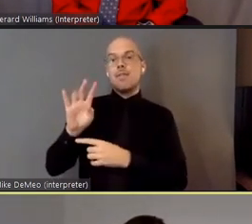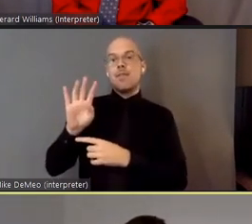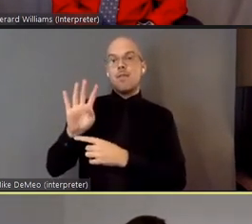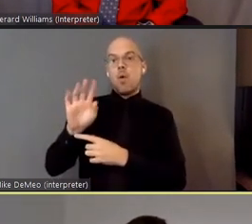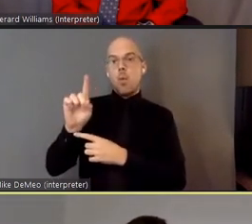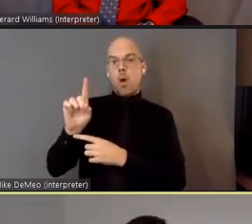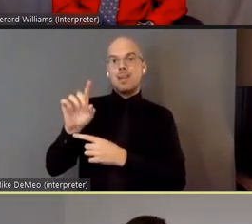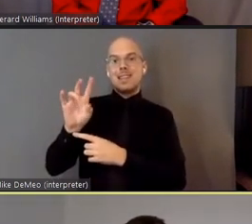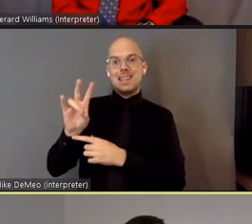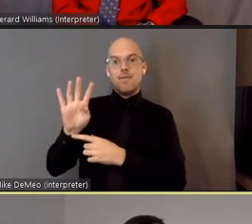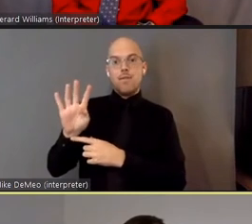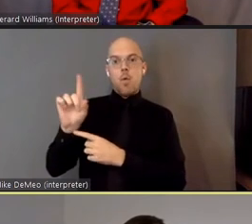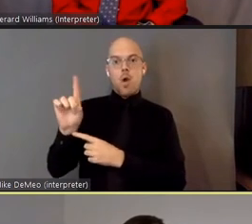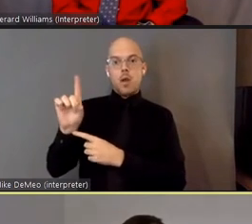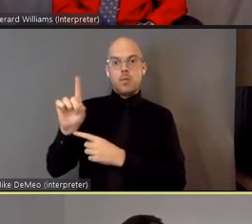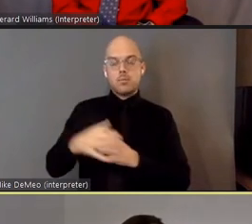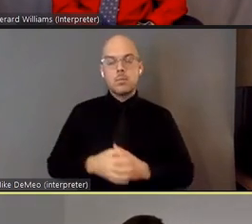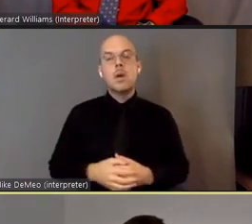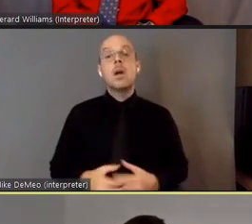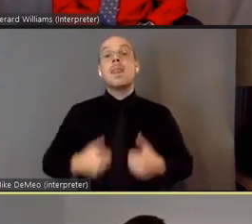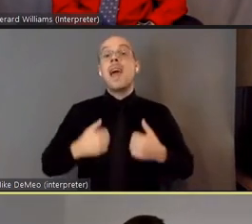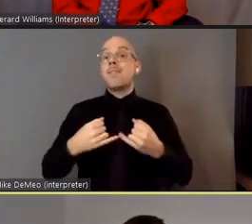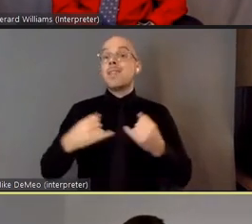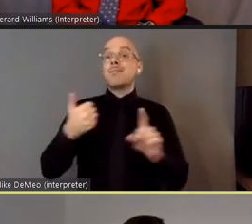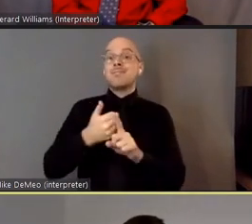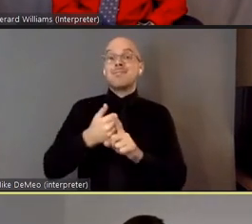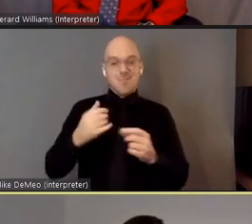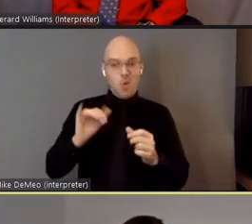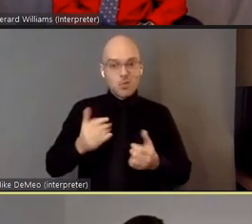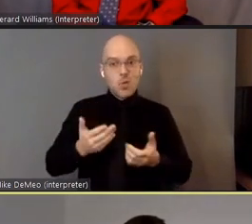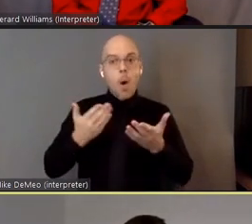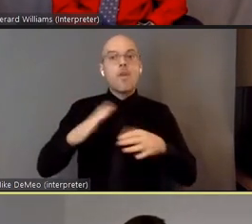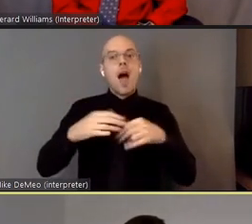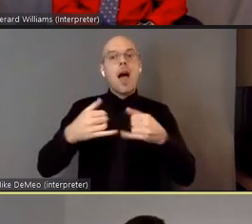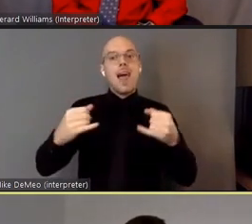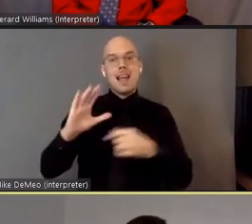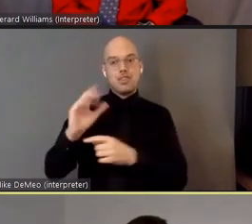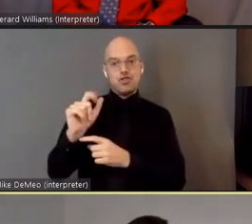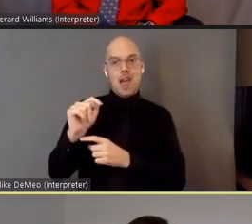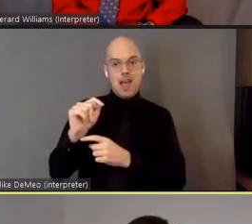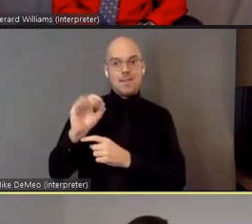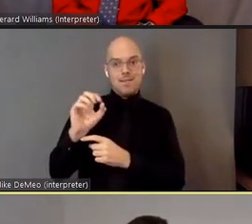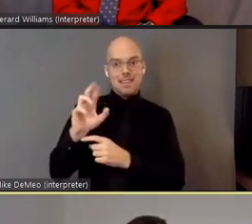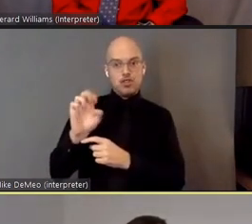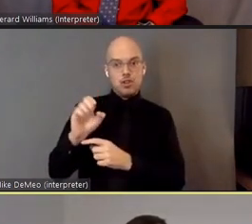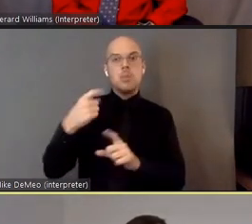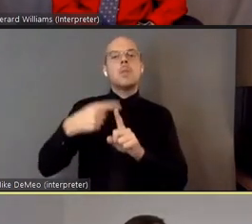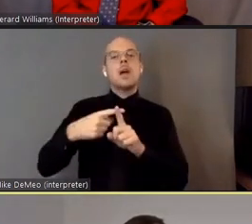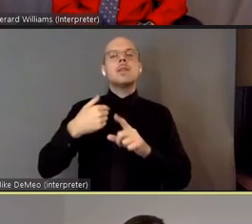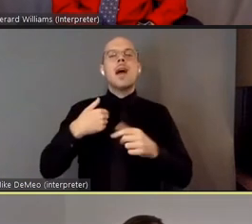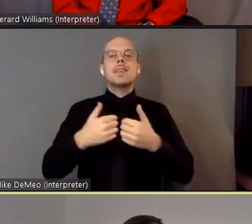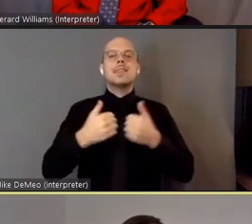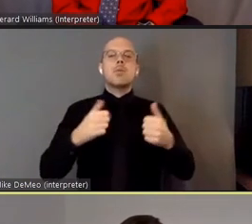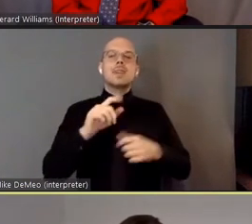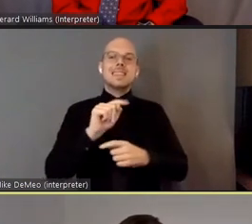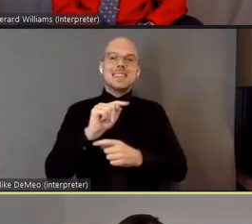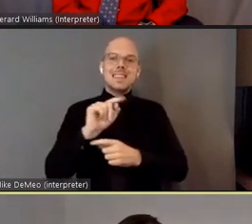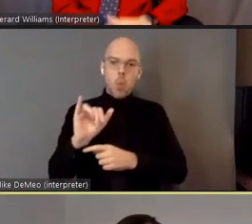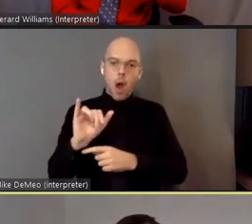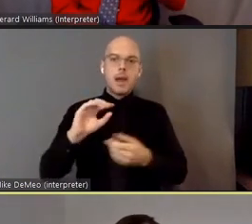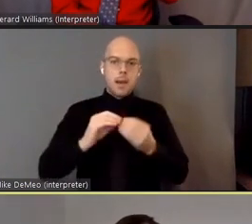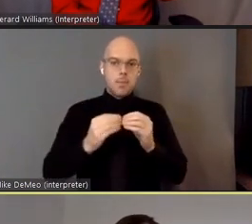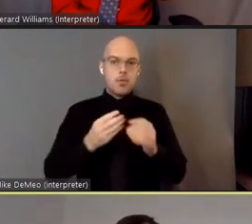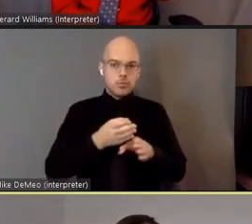741-741. The Lifeline offers online chat as well and maintains a separate TTY